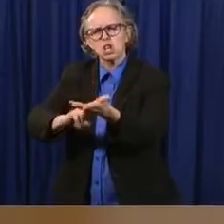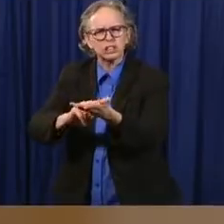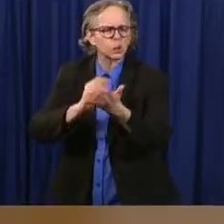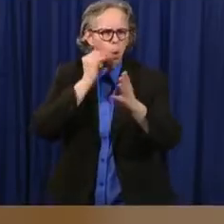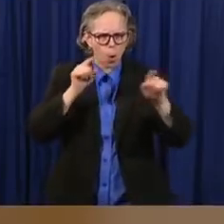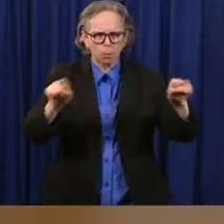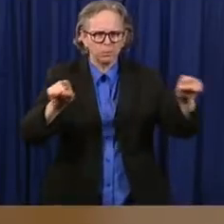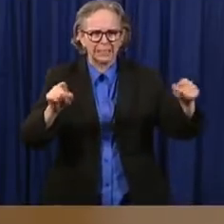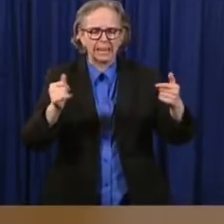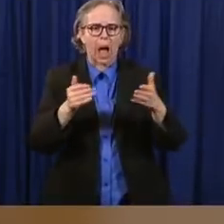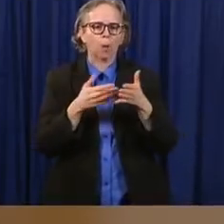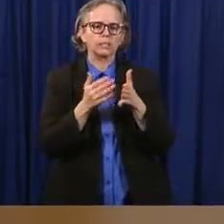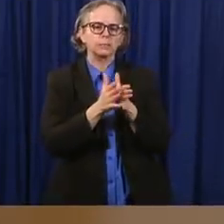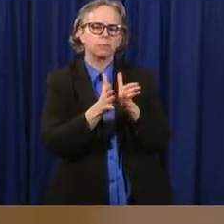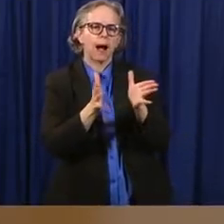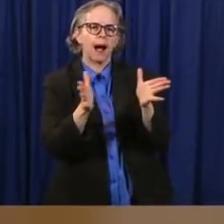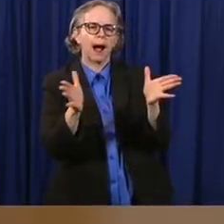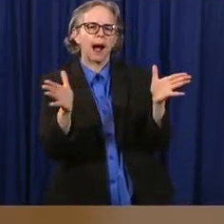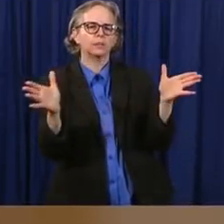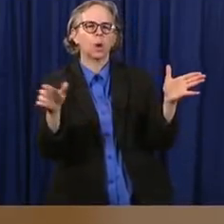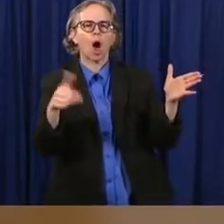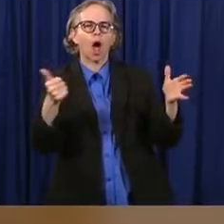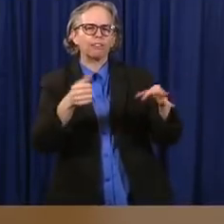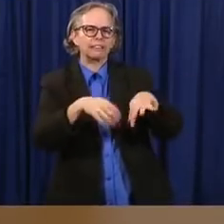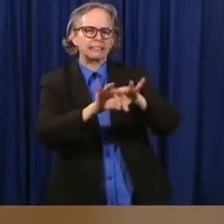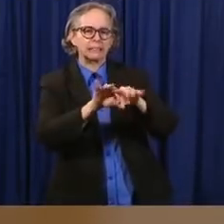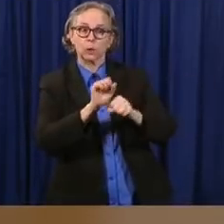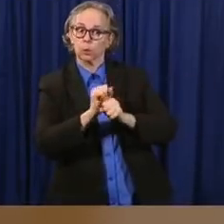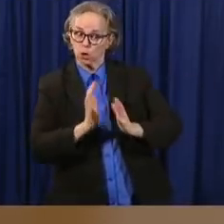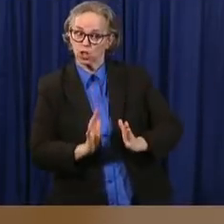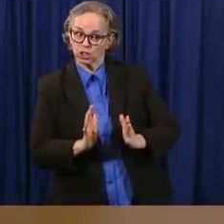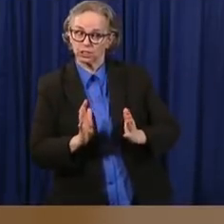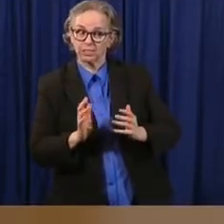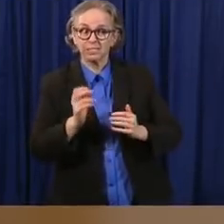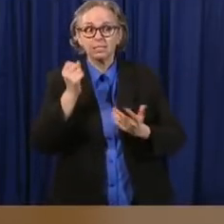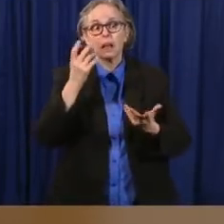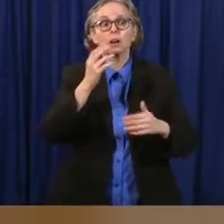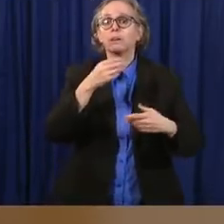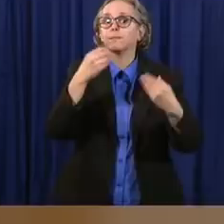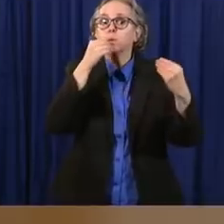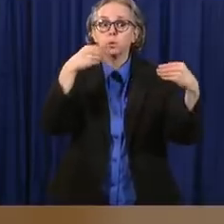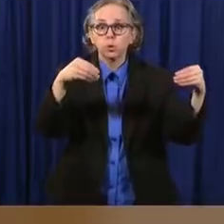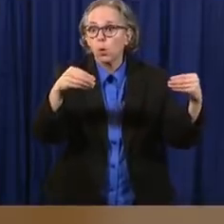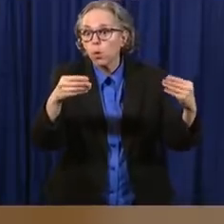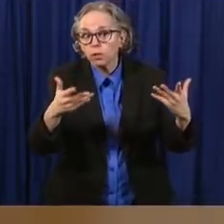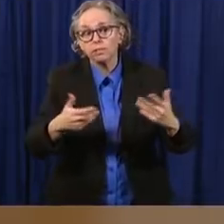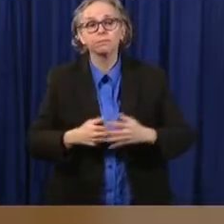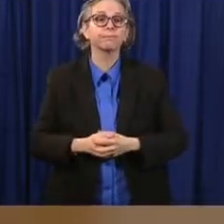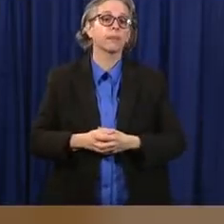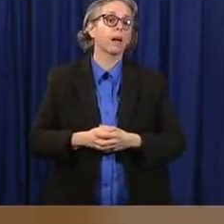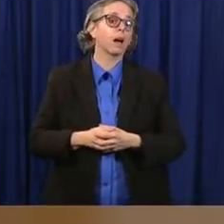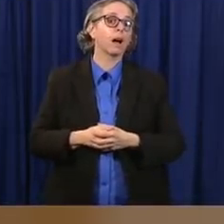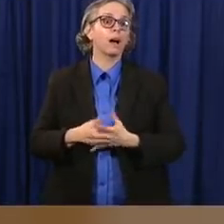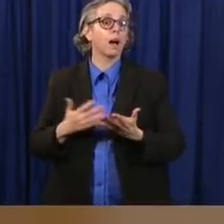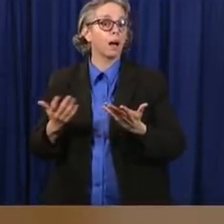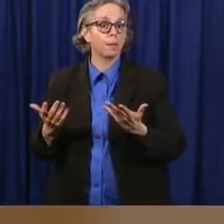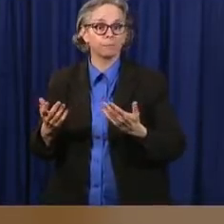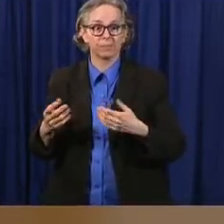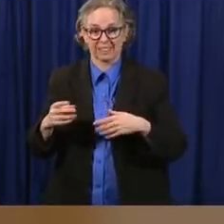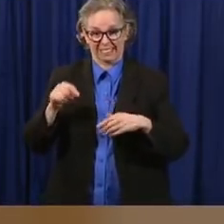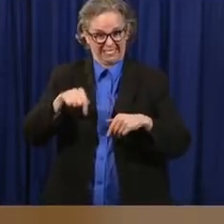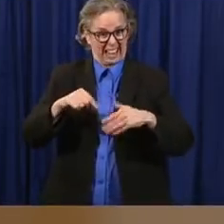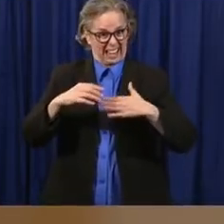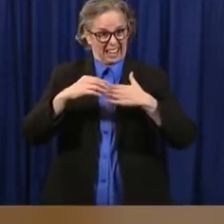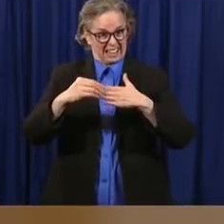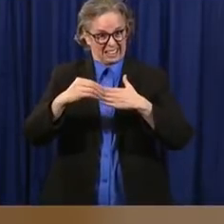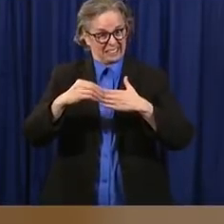businesses. And my understanding is it will even be to things like grocery stores. But the guidance is subtle. Our hospitals haven't had